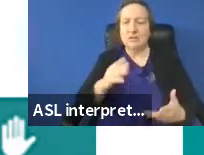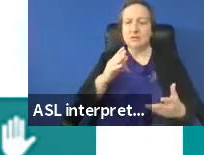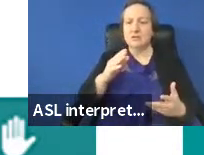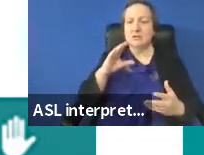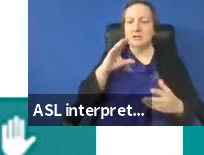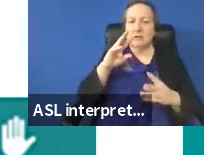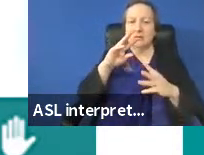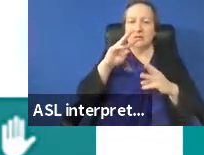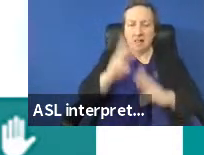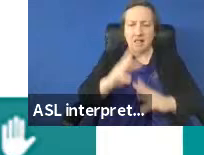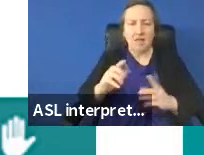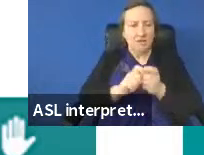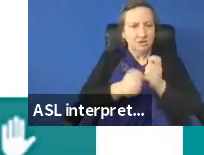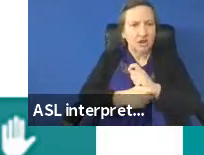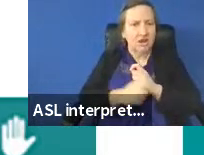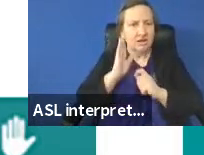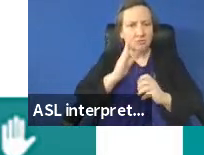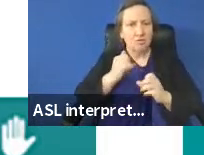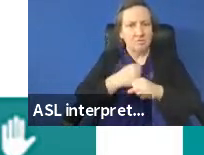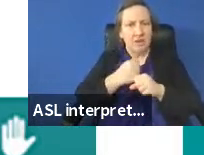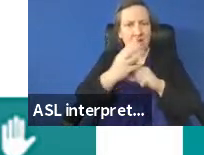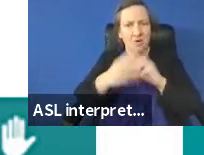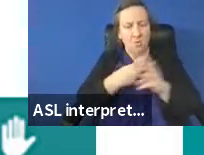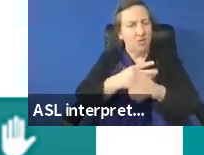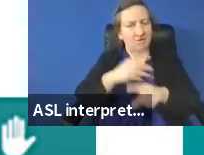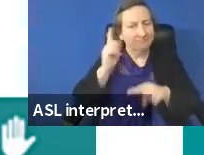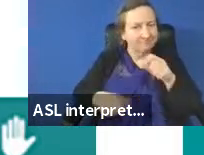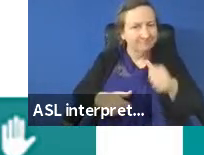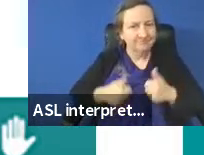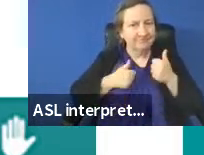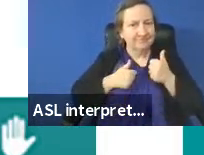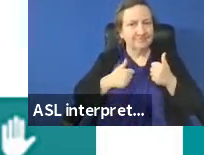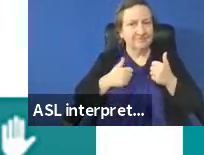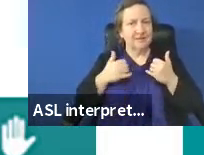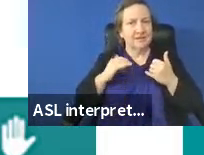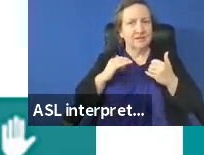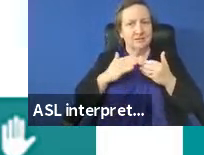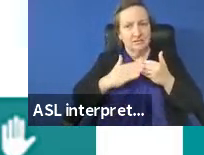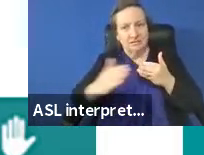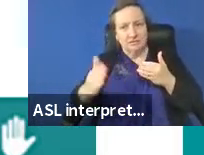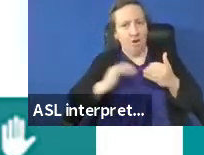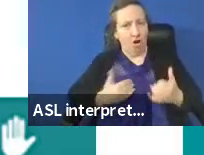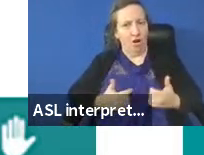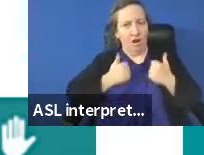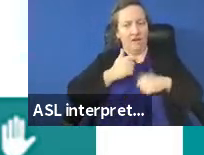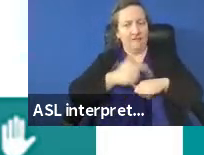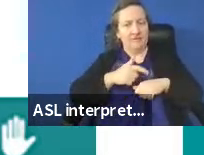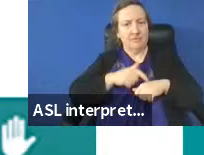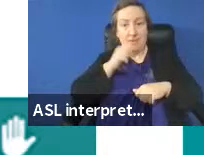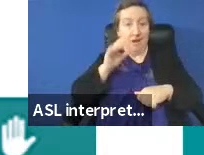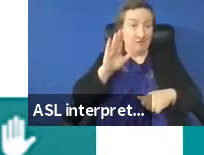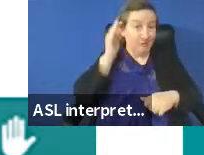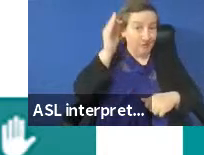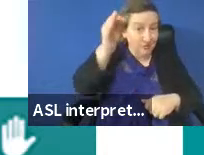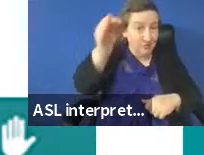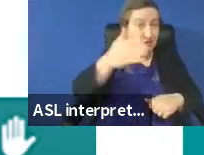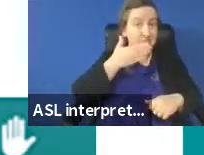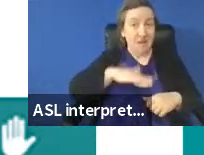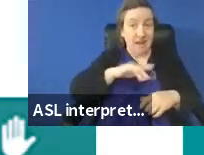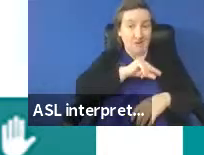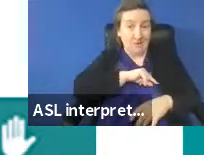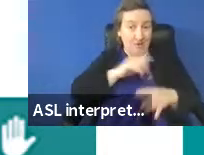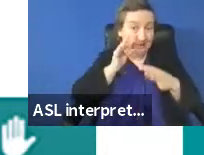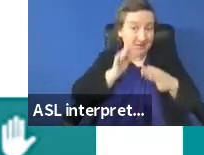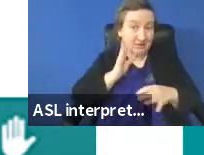lifetimes, and that's a consequence that most decision makers today do not have to face. Not their future that their bad policy decisions will